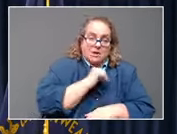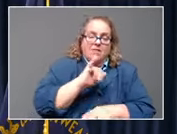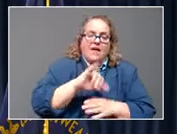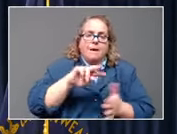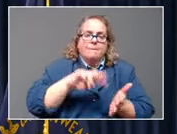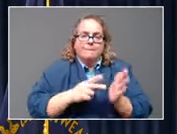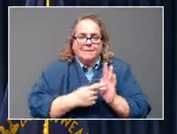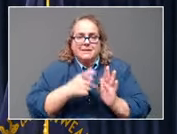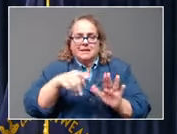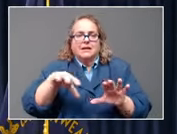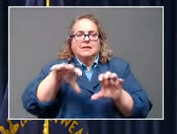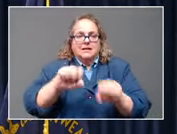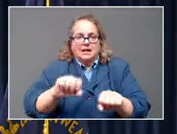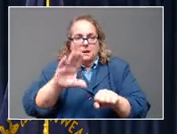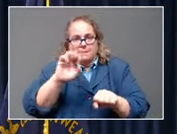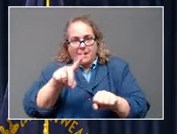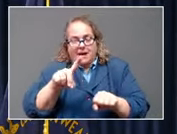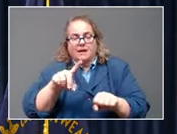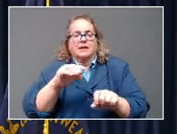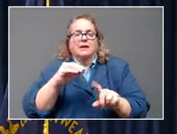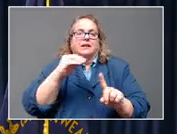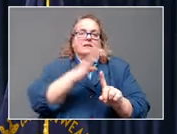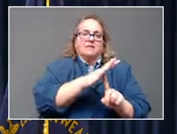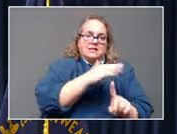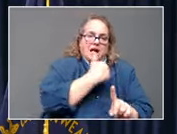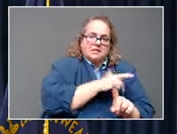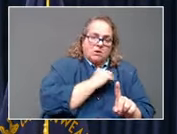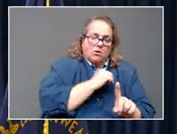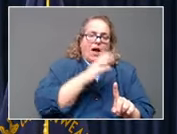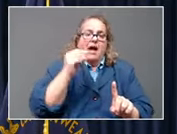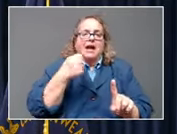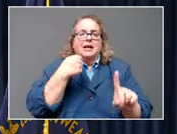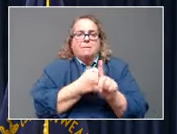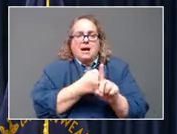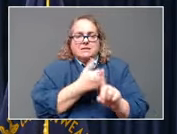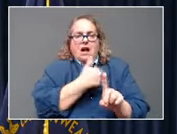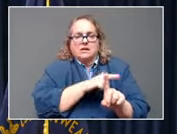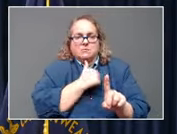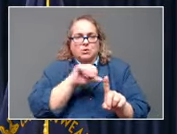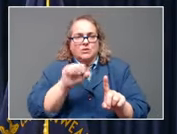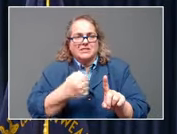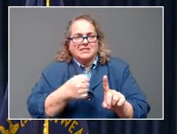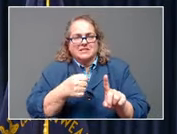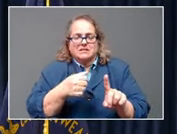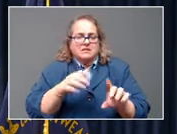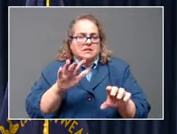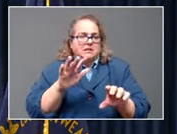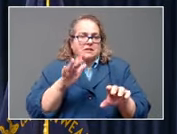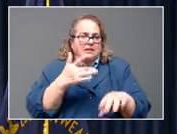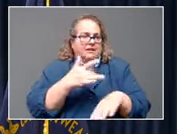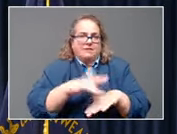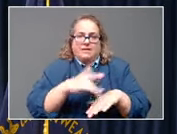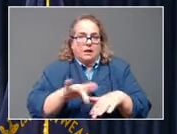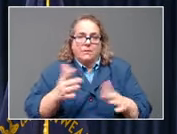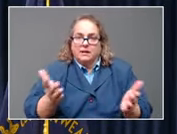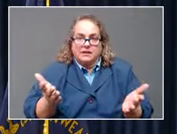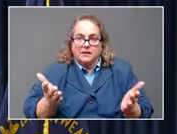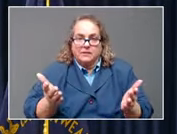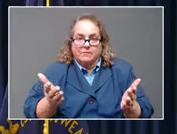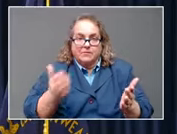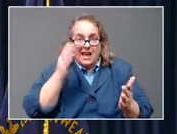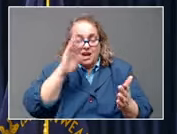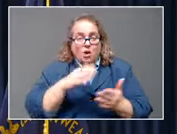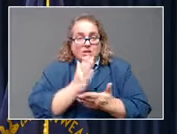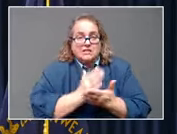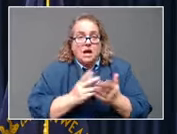hospital staff and impacts the overall hospital capacity. You know, I know certain places are breaking it out, but our